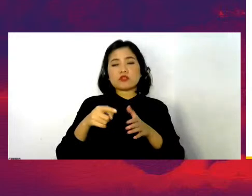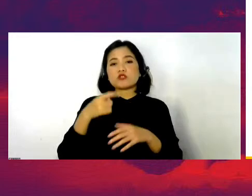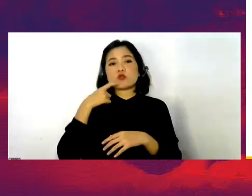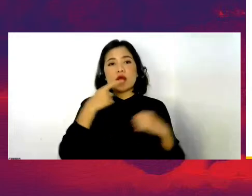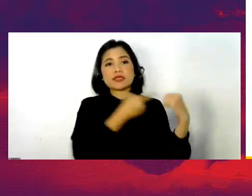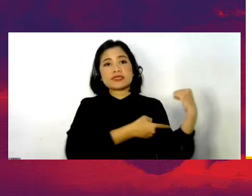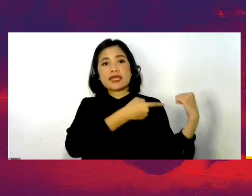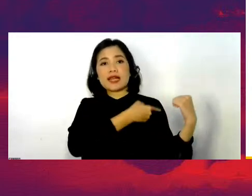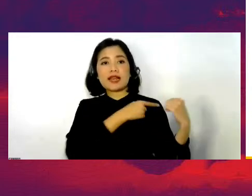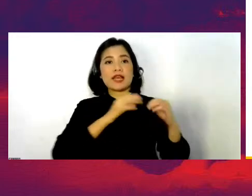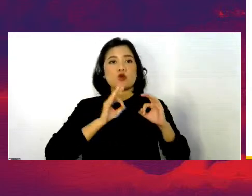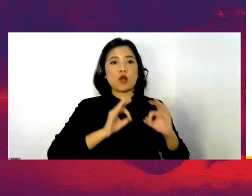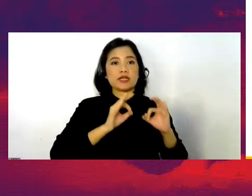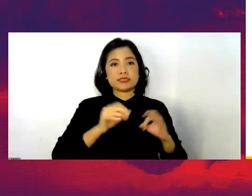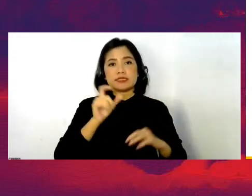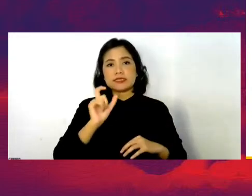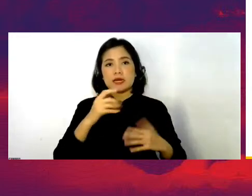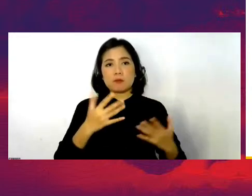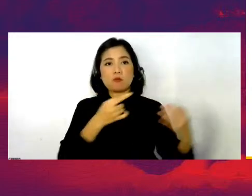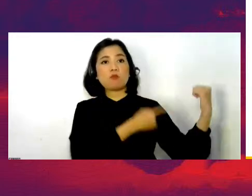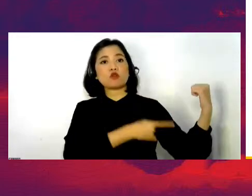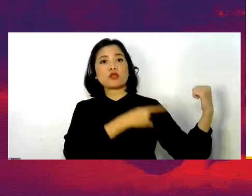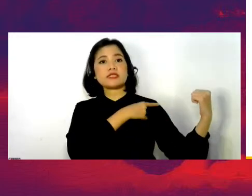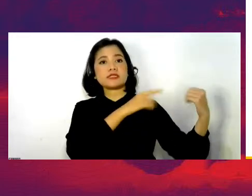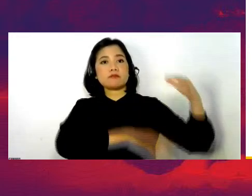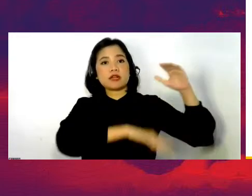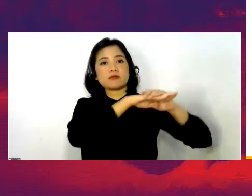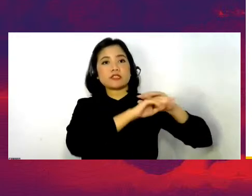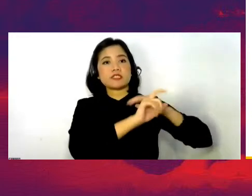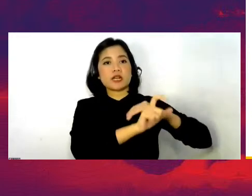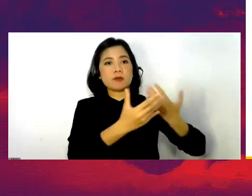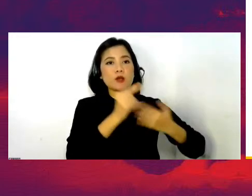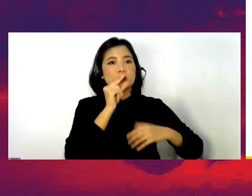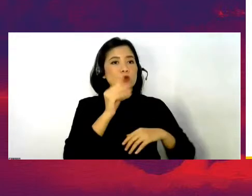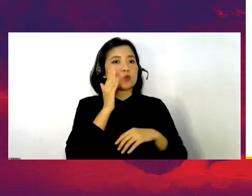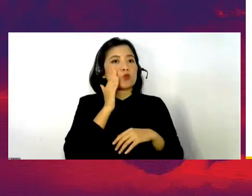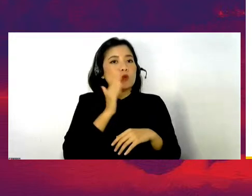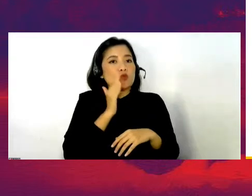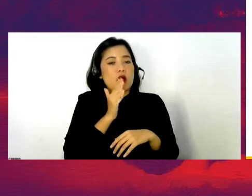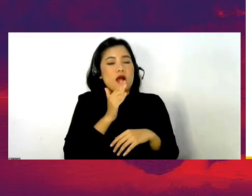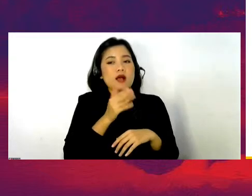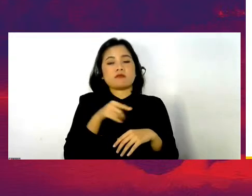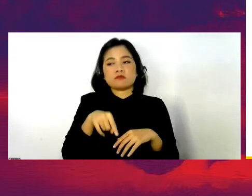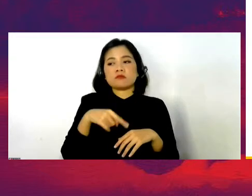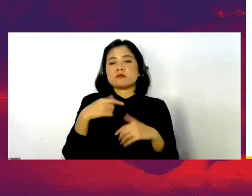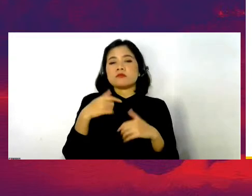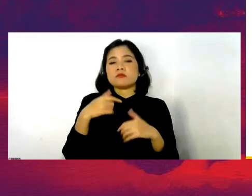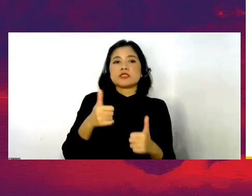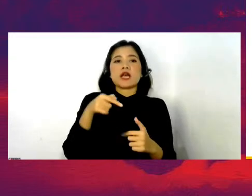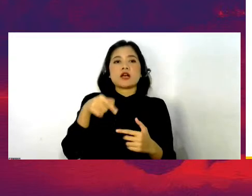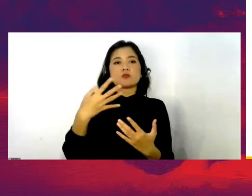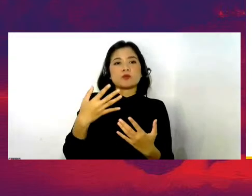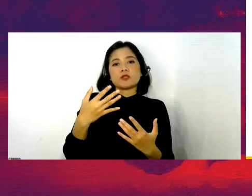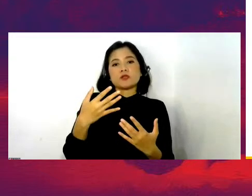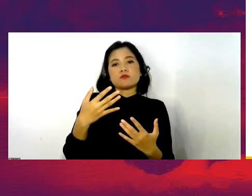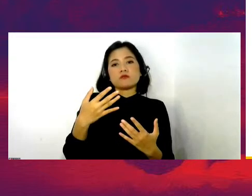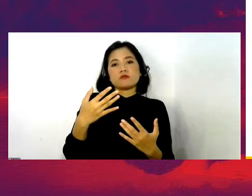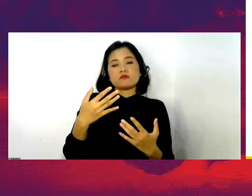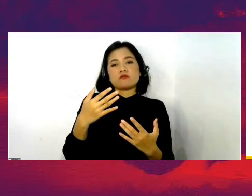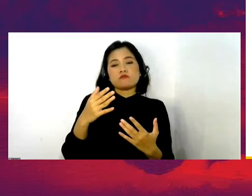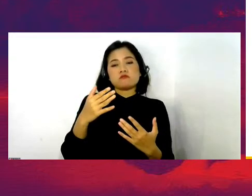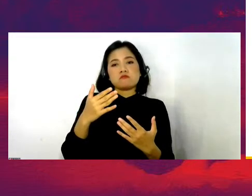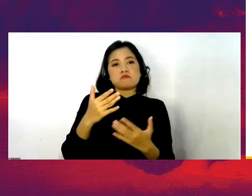how we maximize our potential during the young generation period, making sure that we are able to achieve that long-term medium